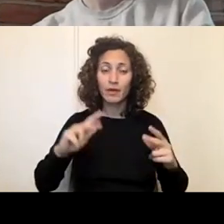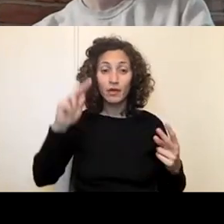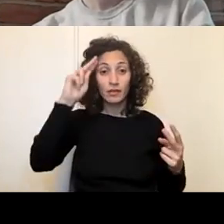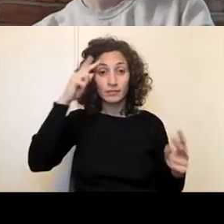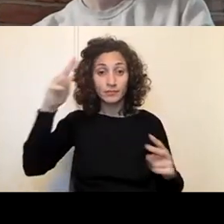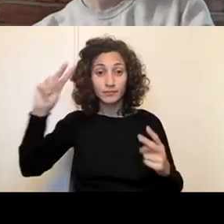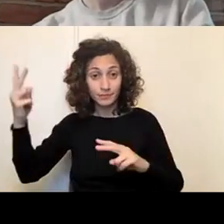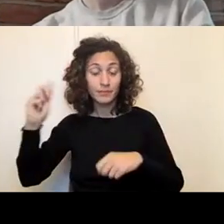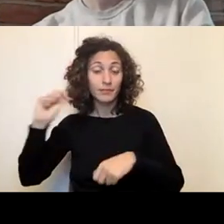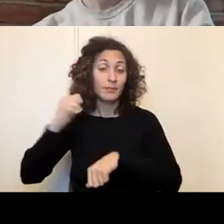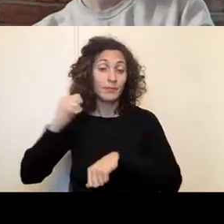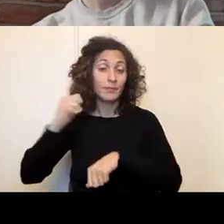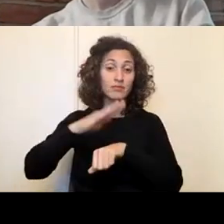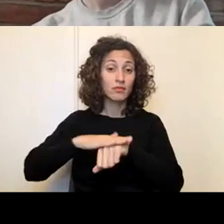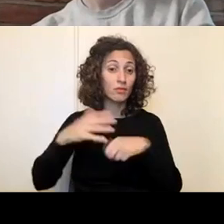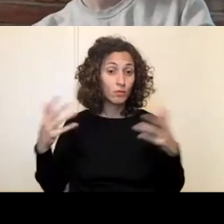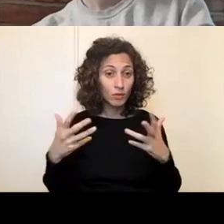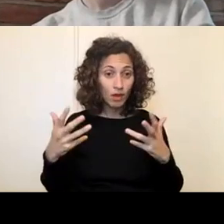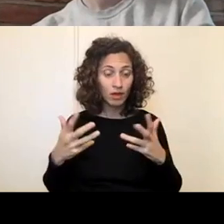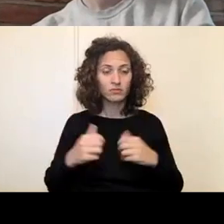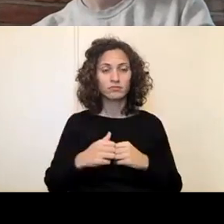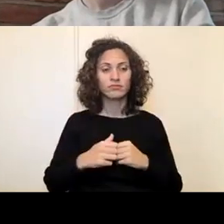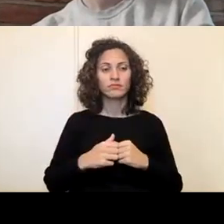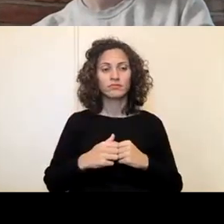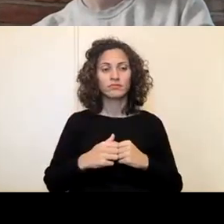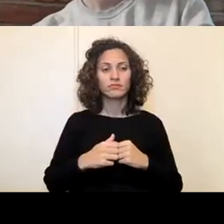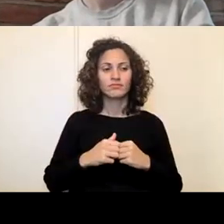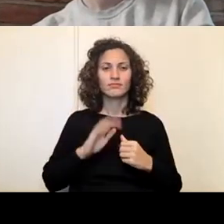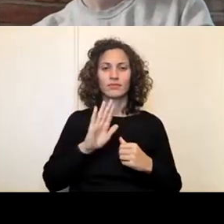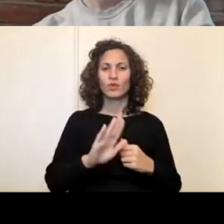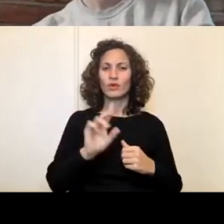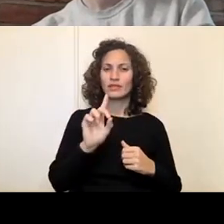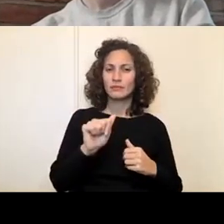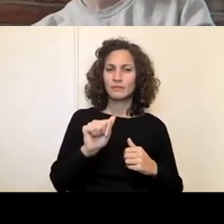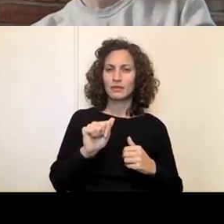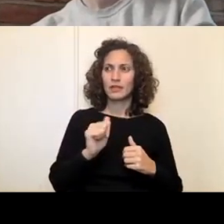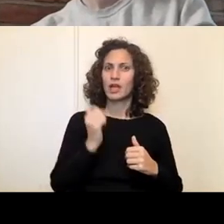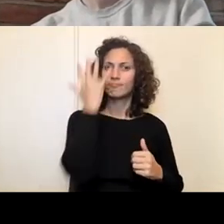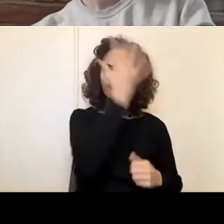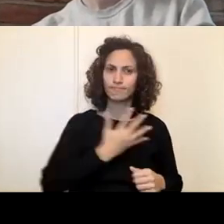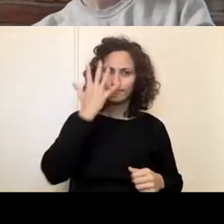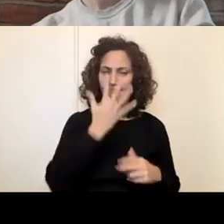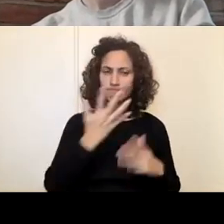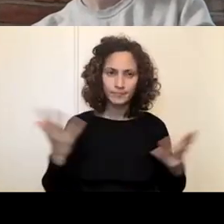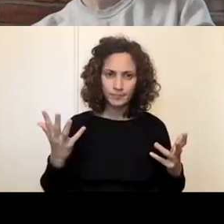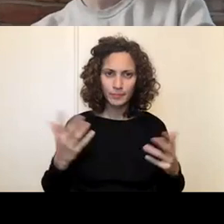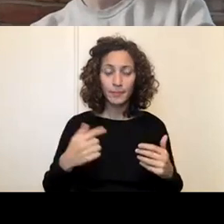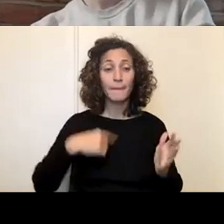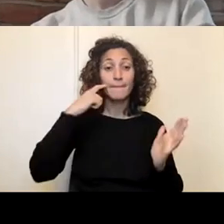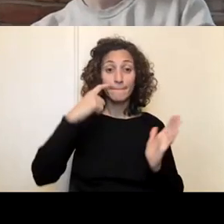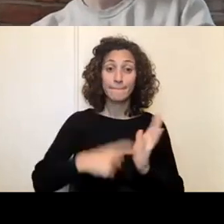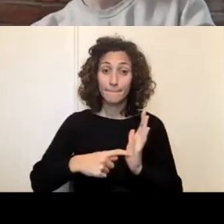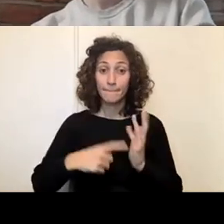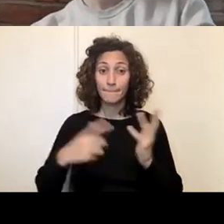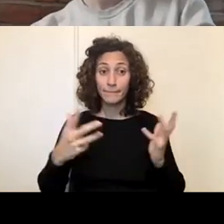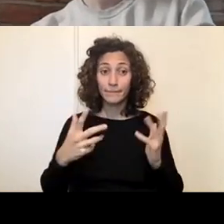based on how like your disability presents. I do notice that when I am